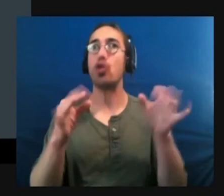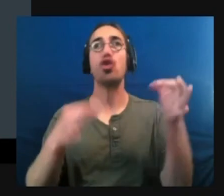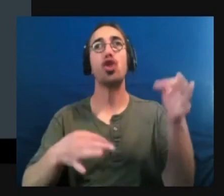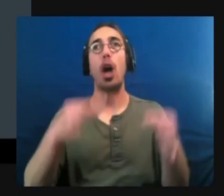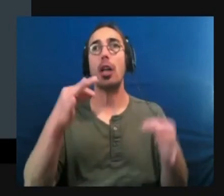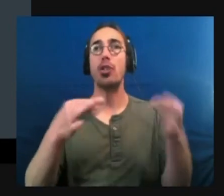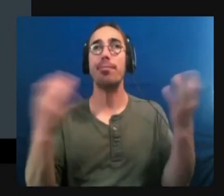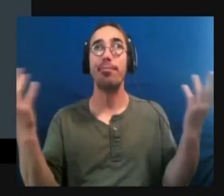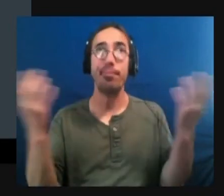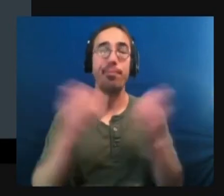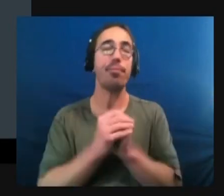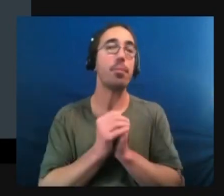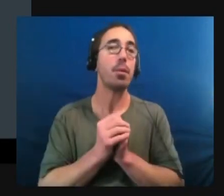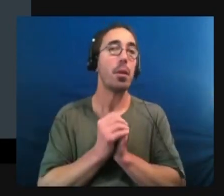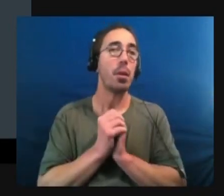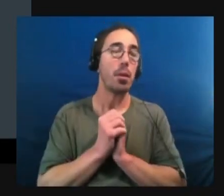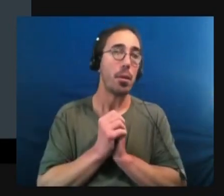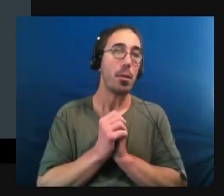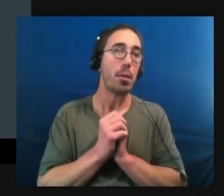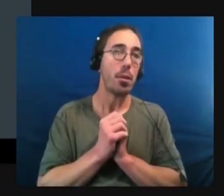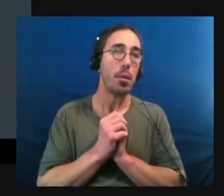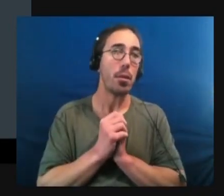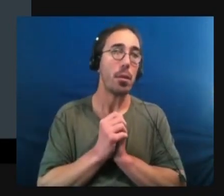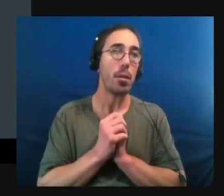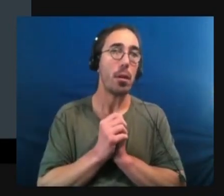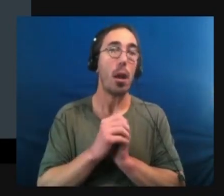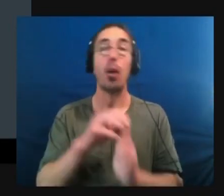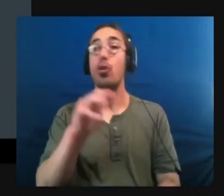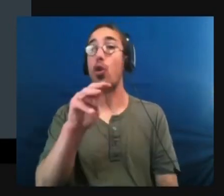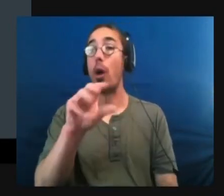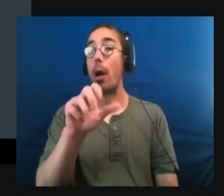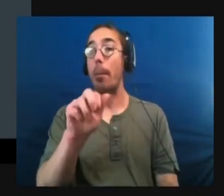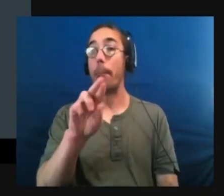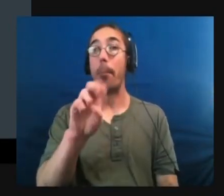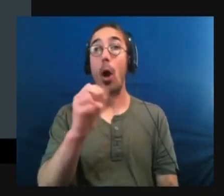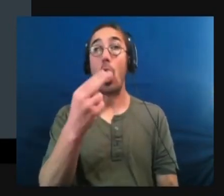So according to Marsha,